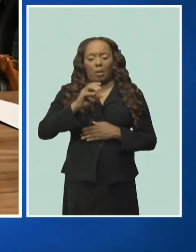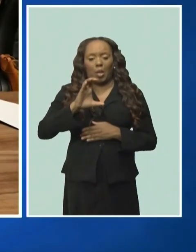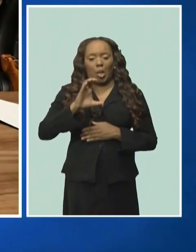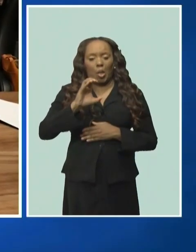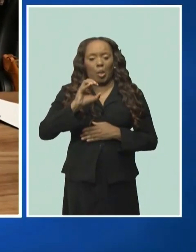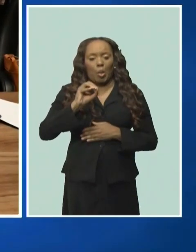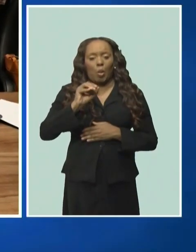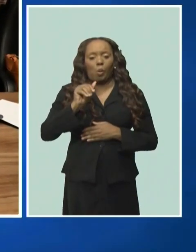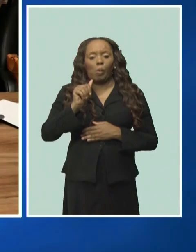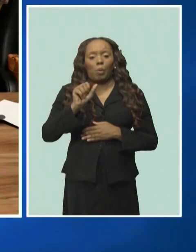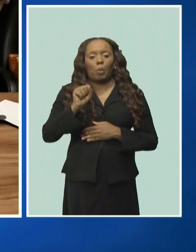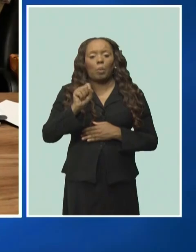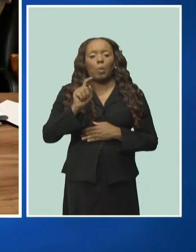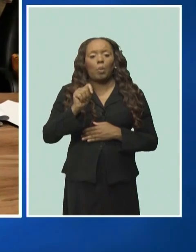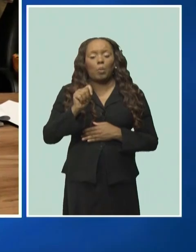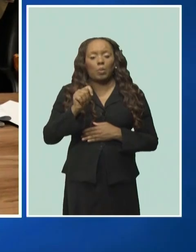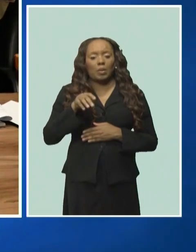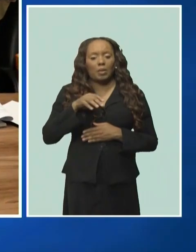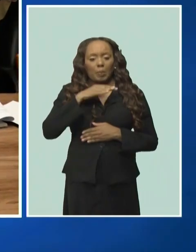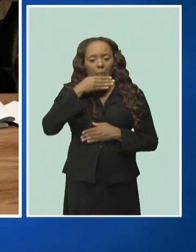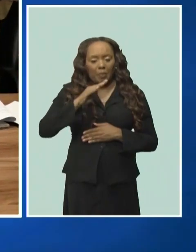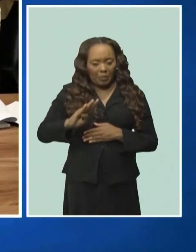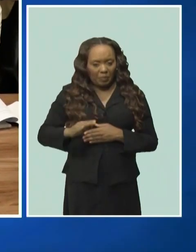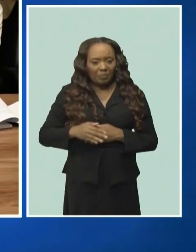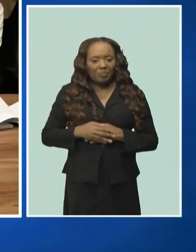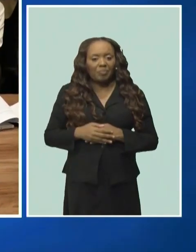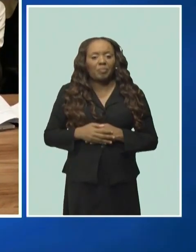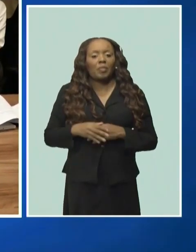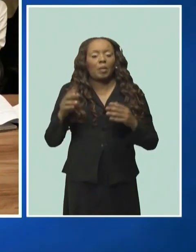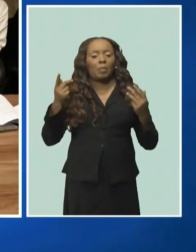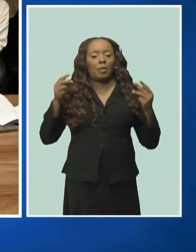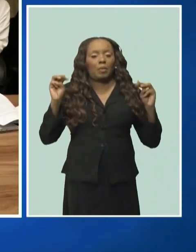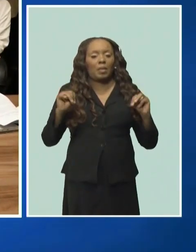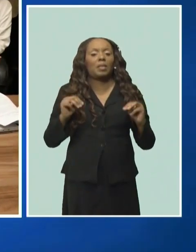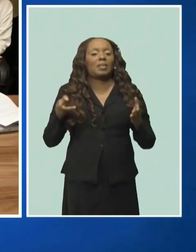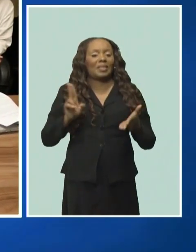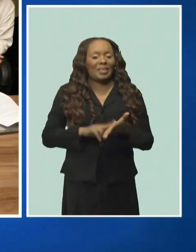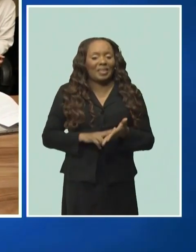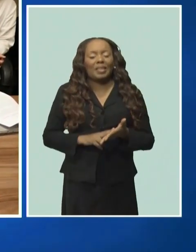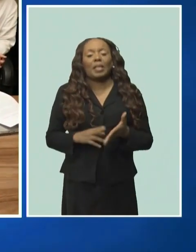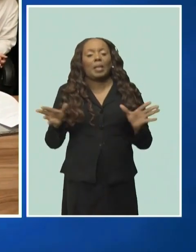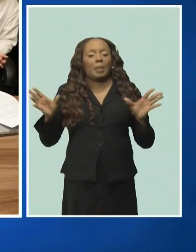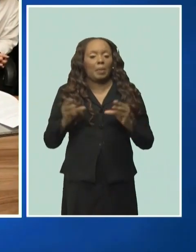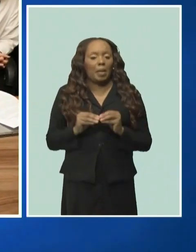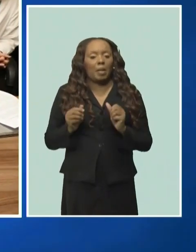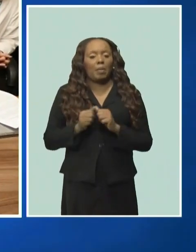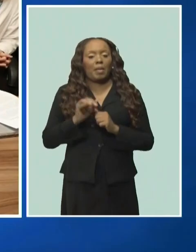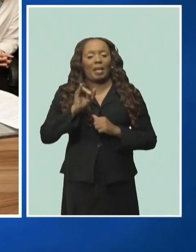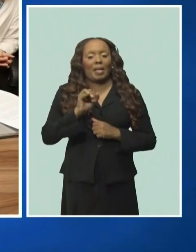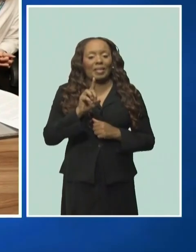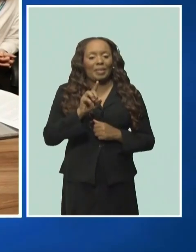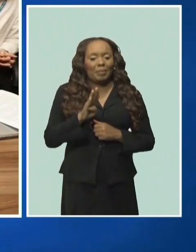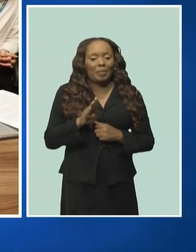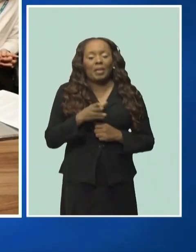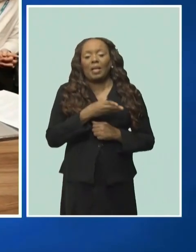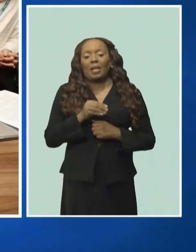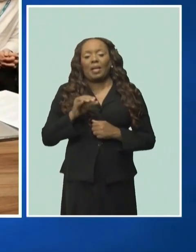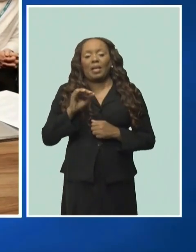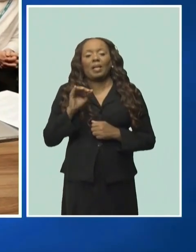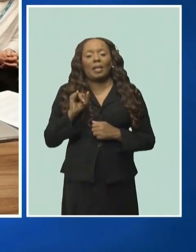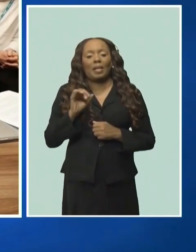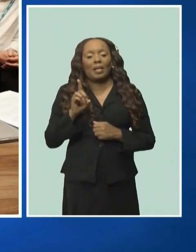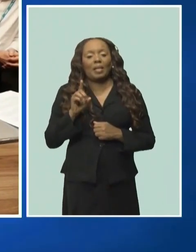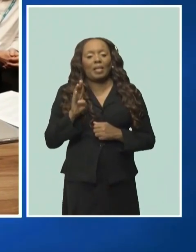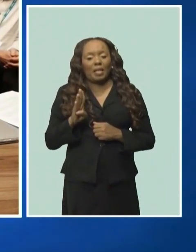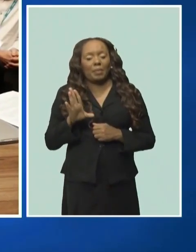for a signing ceremony that took place during the annual meeting of the boards of governors of the IDB and IDB Invest in